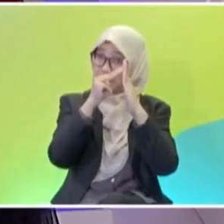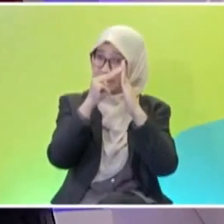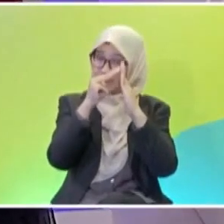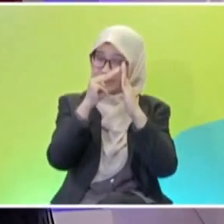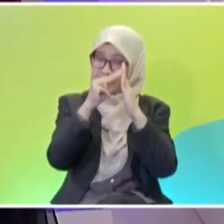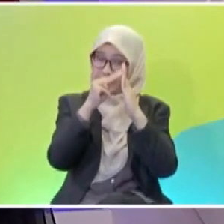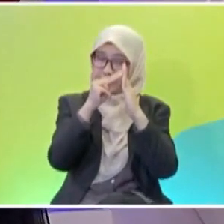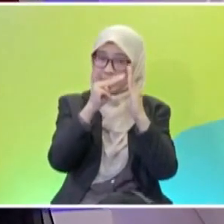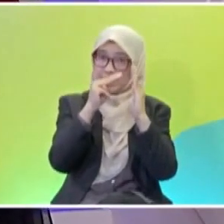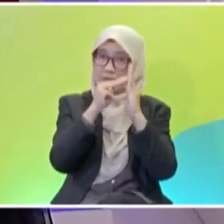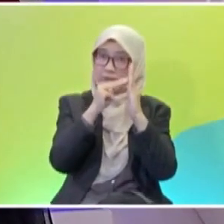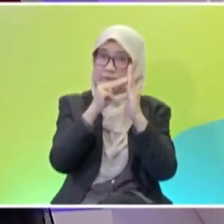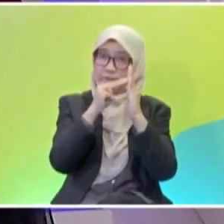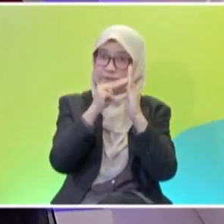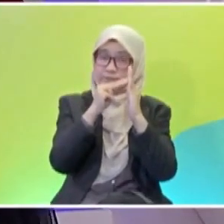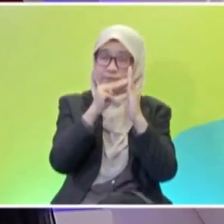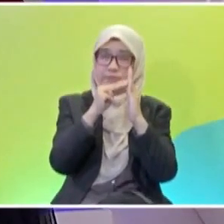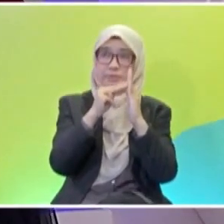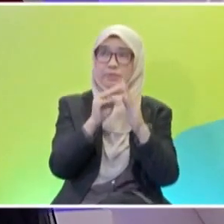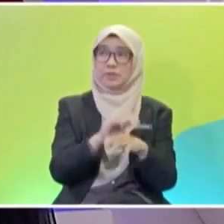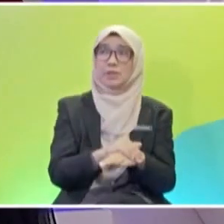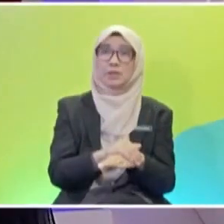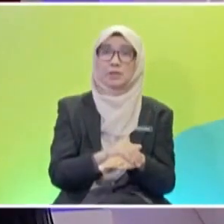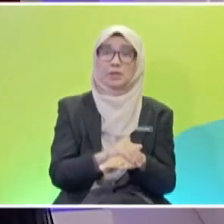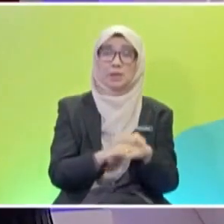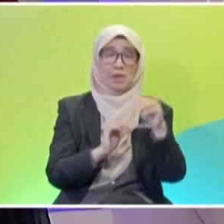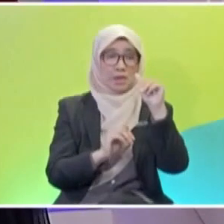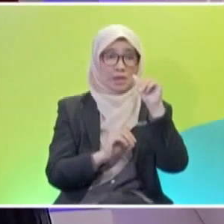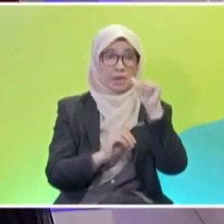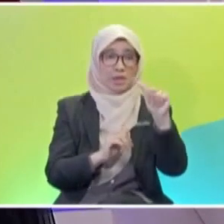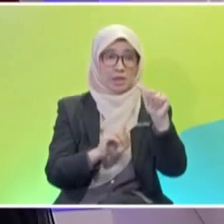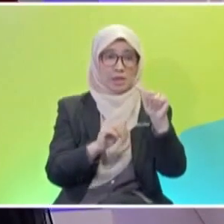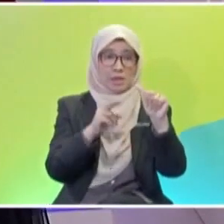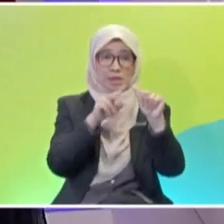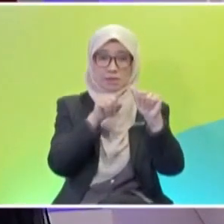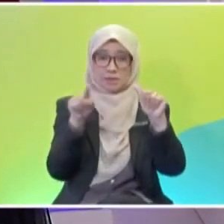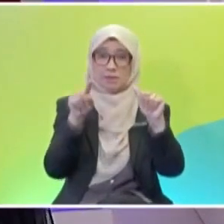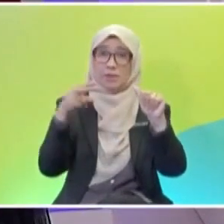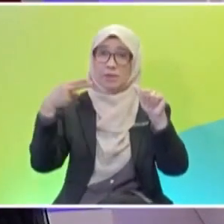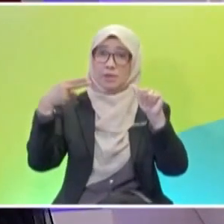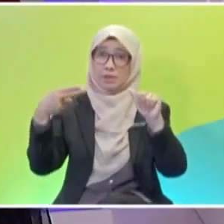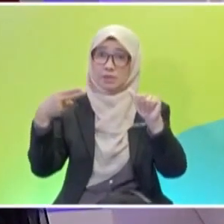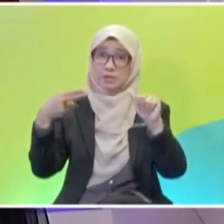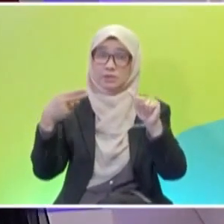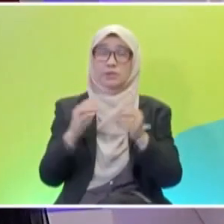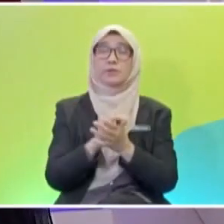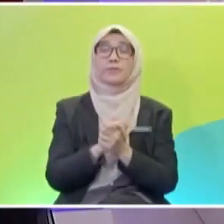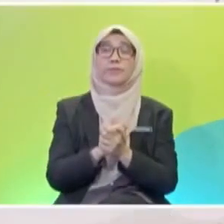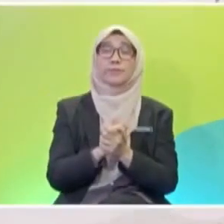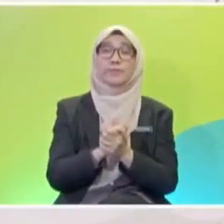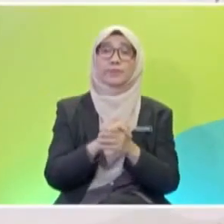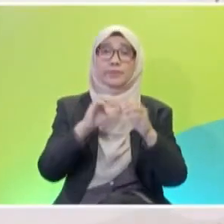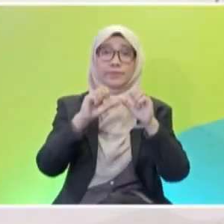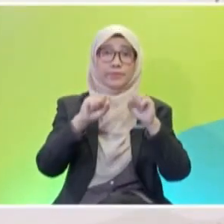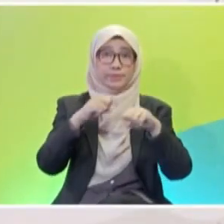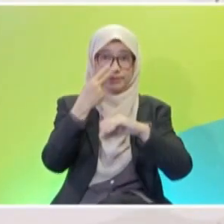exactly true, make something illegal, recognize somebody's or something's value, think that somebody or something's not good, follow other people's